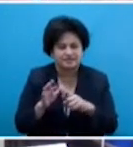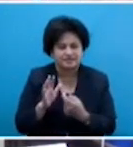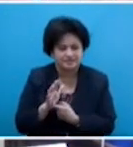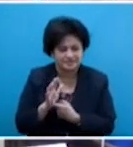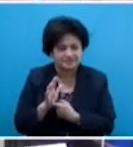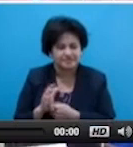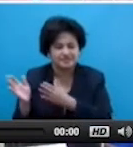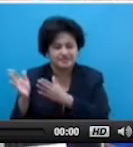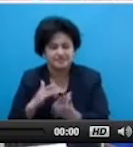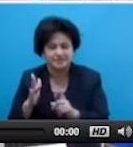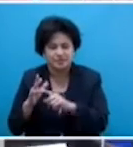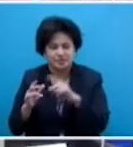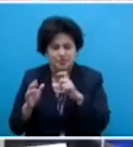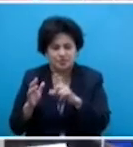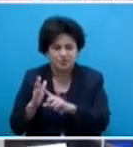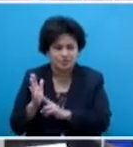You have the floor, sir.